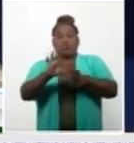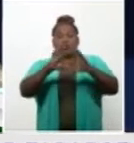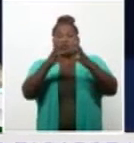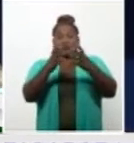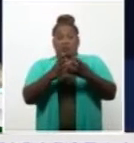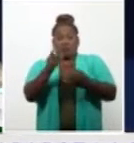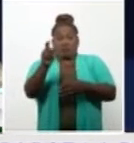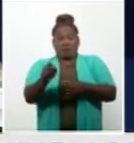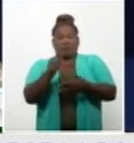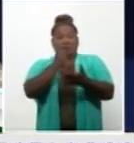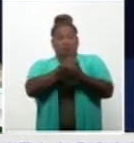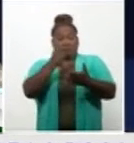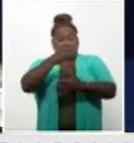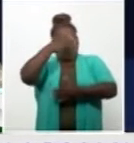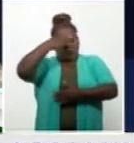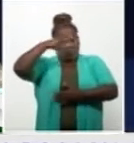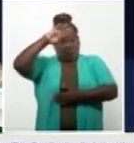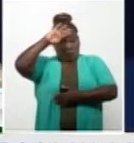in Cuba,